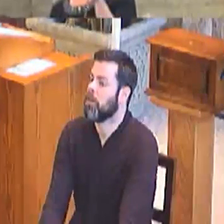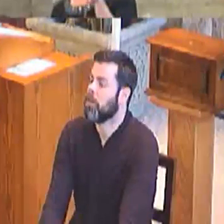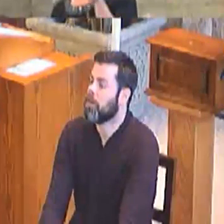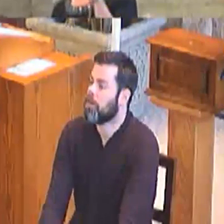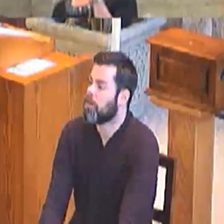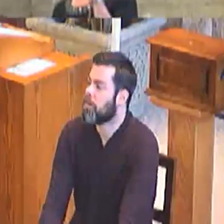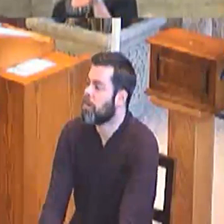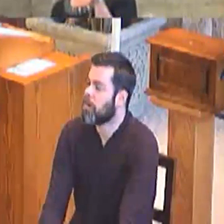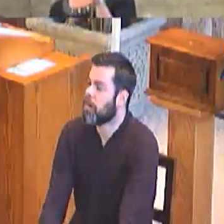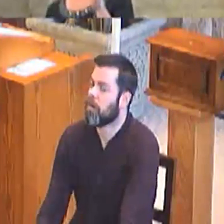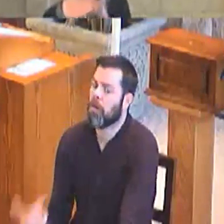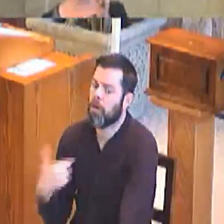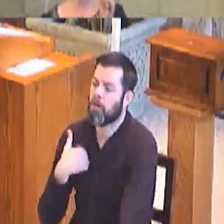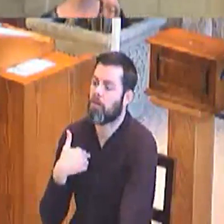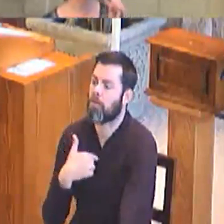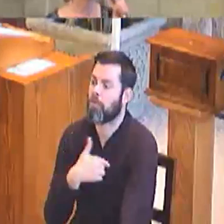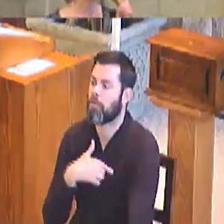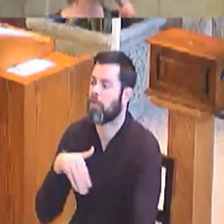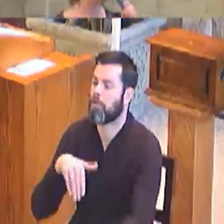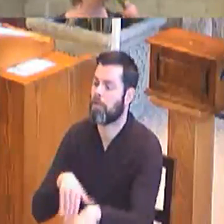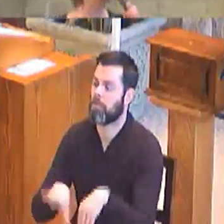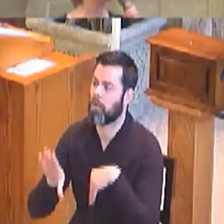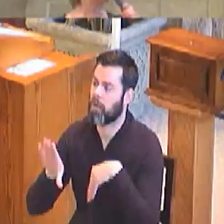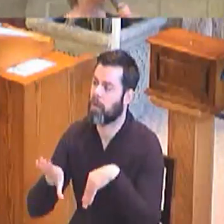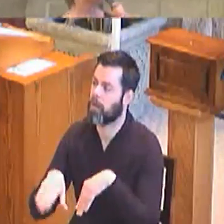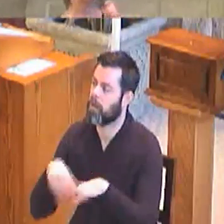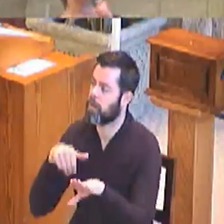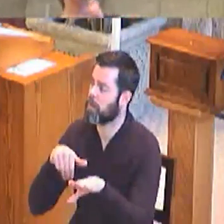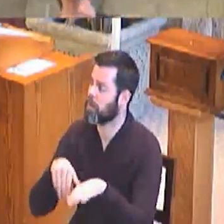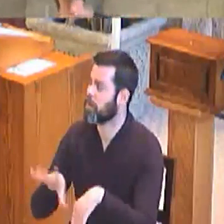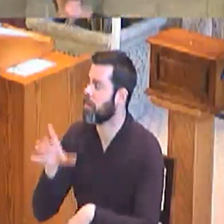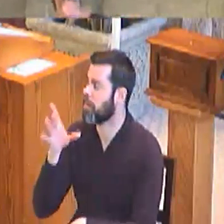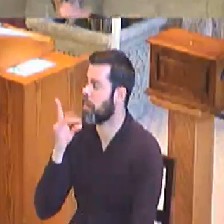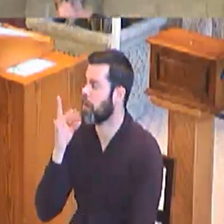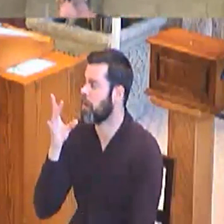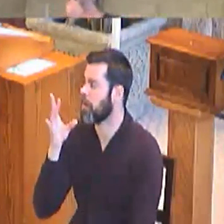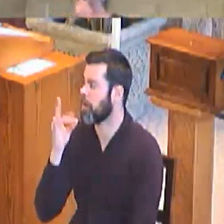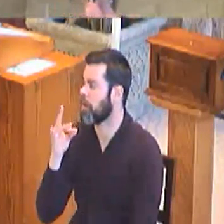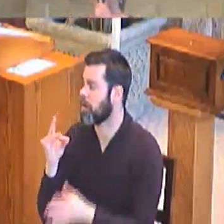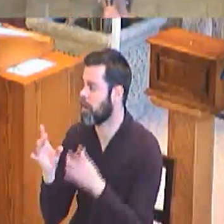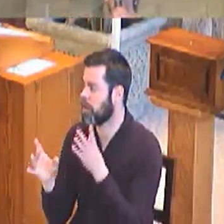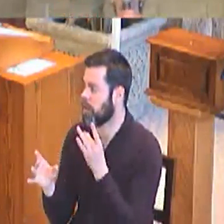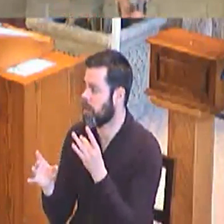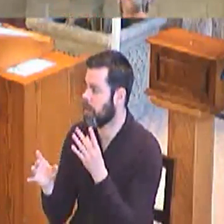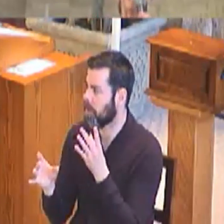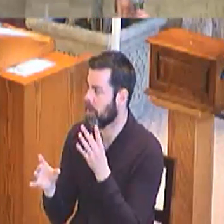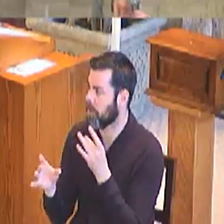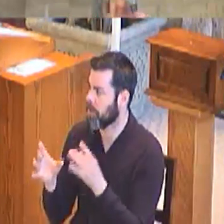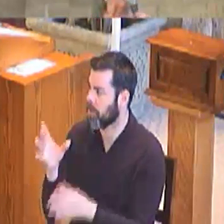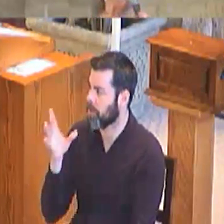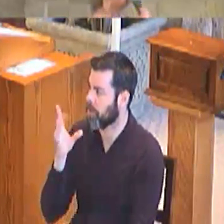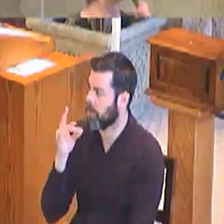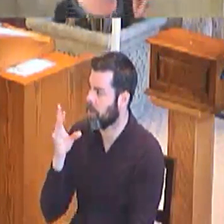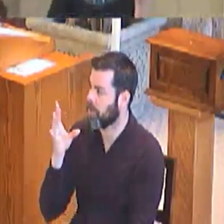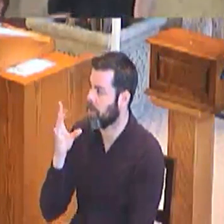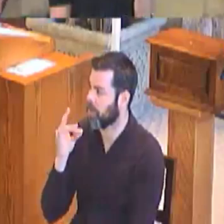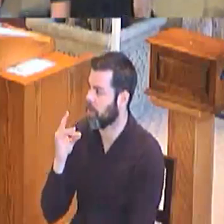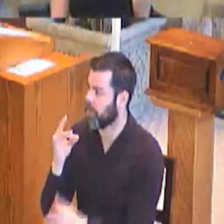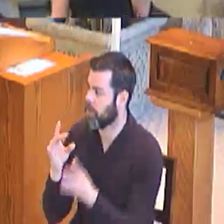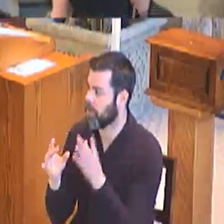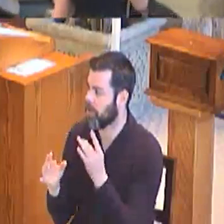We are walking in the light, in the light, in the light. We are walking in the